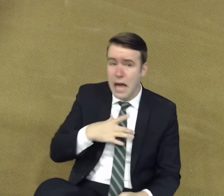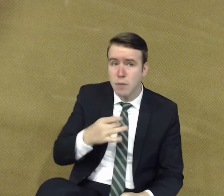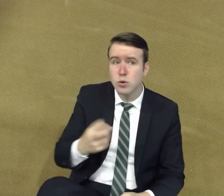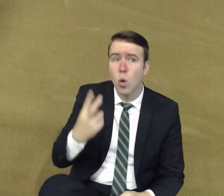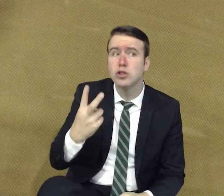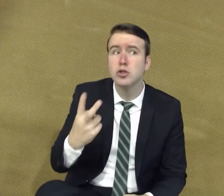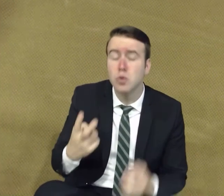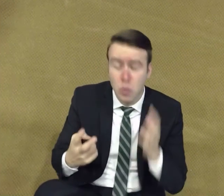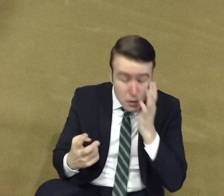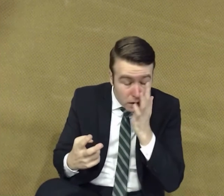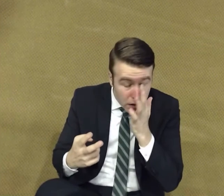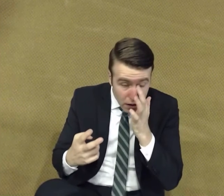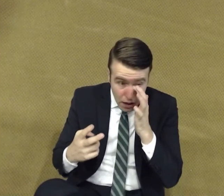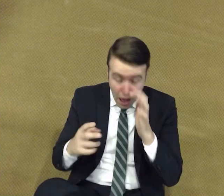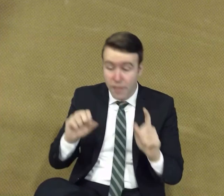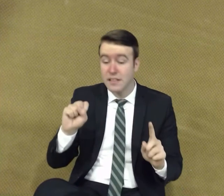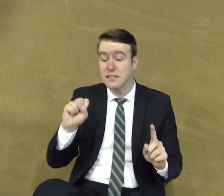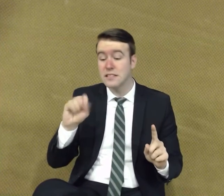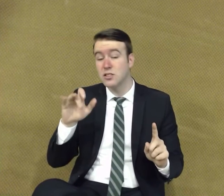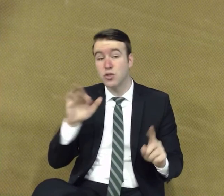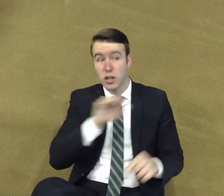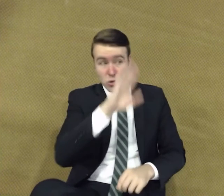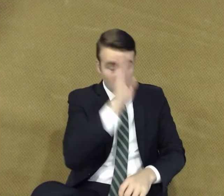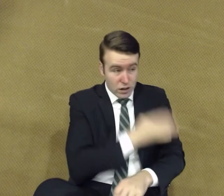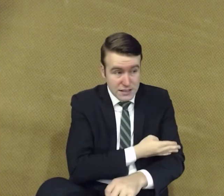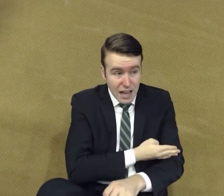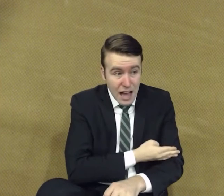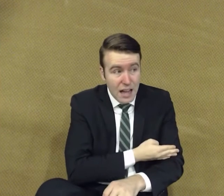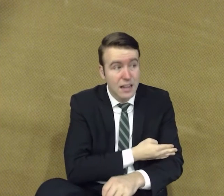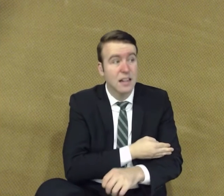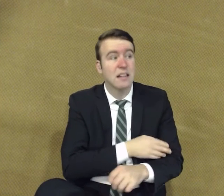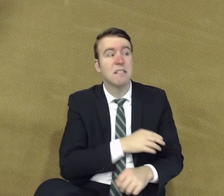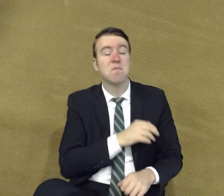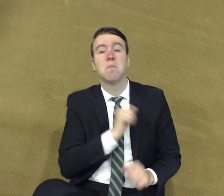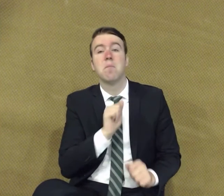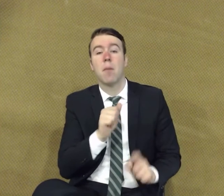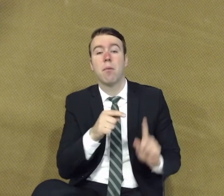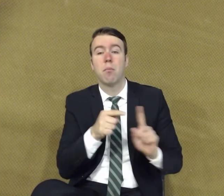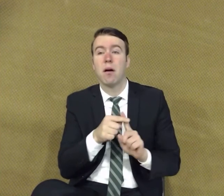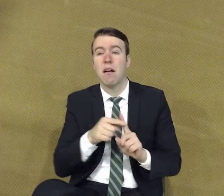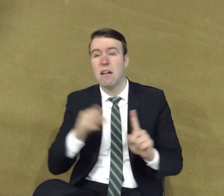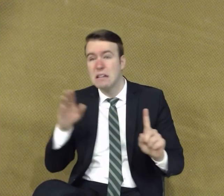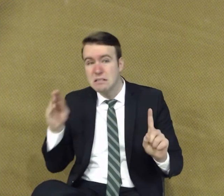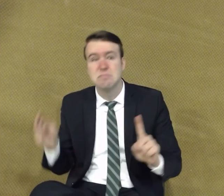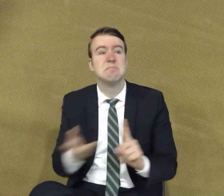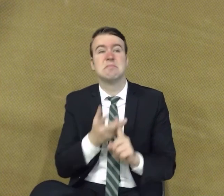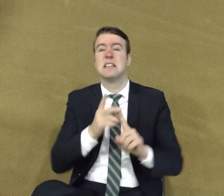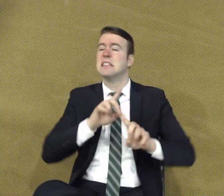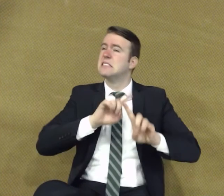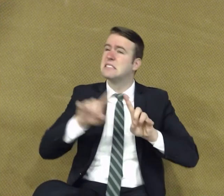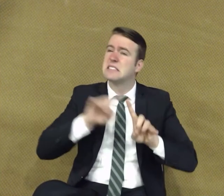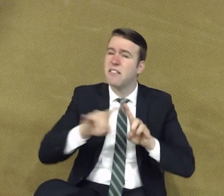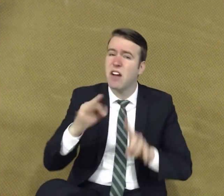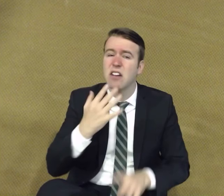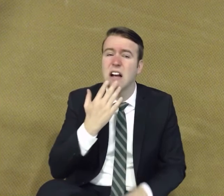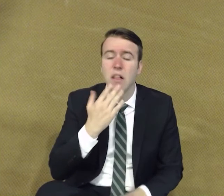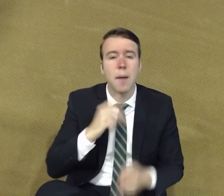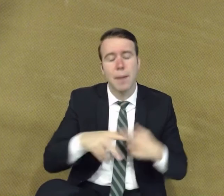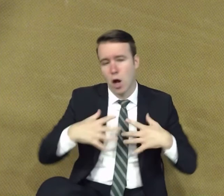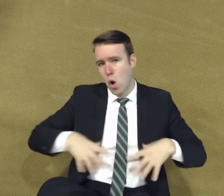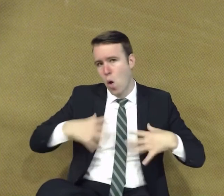two, and to Sisera your son a prey of divers colors,